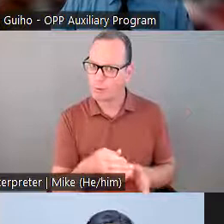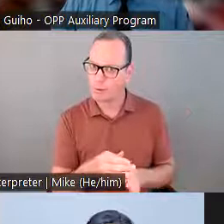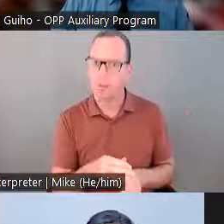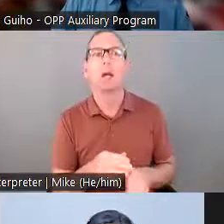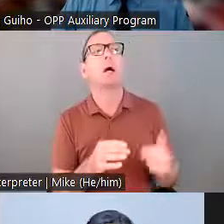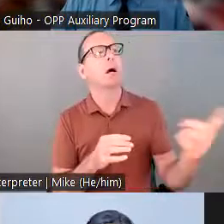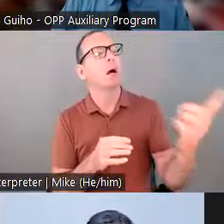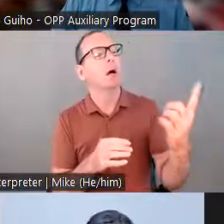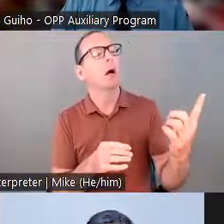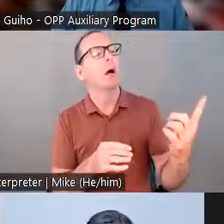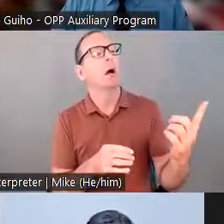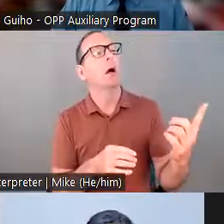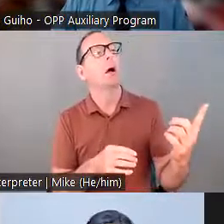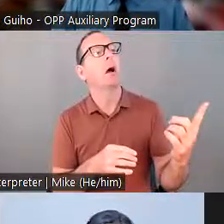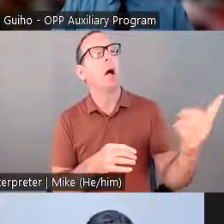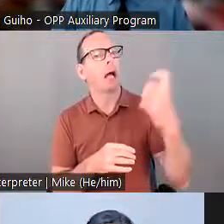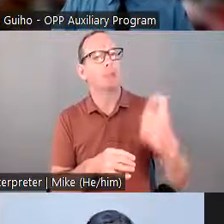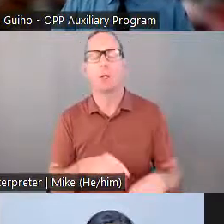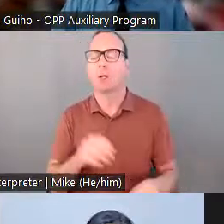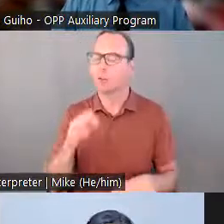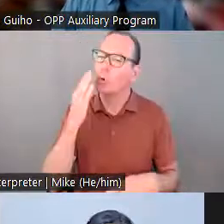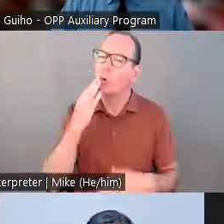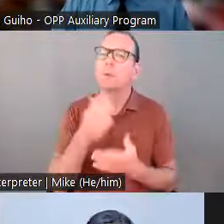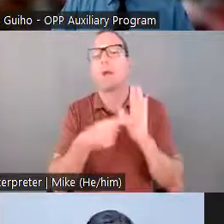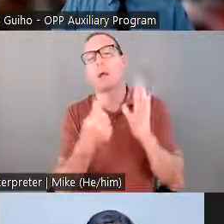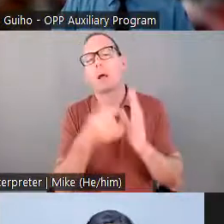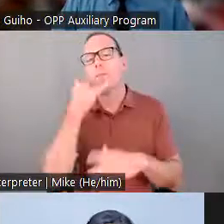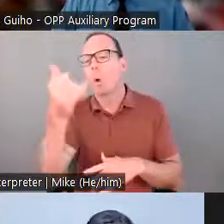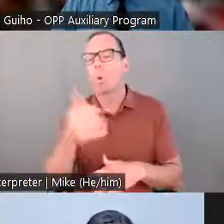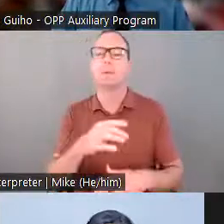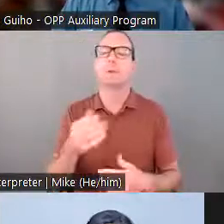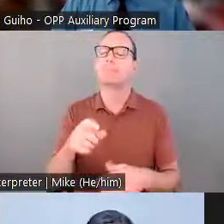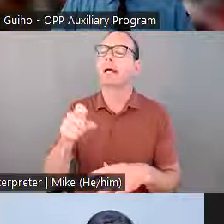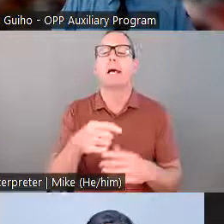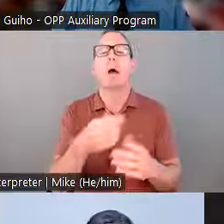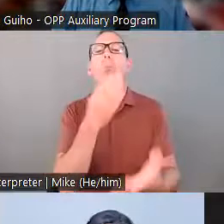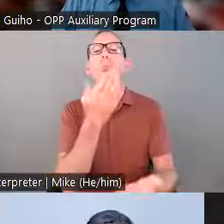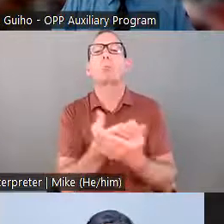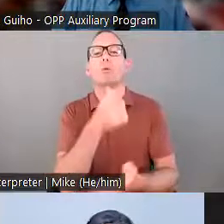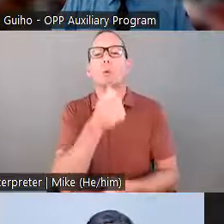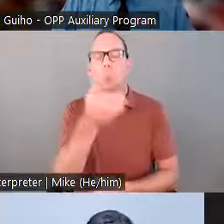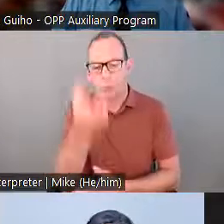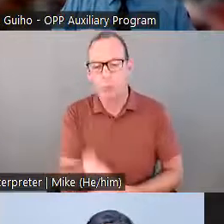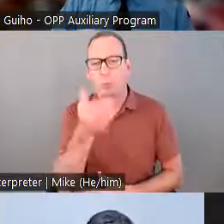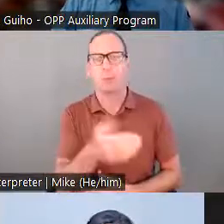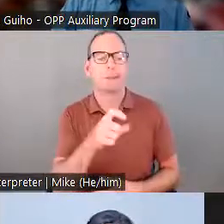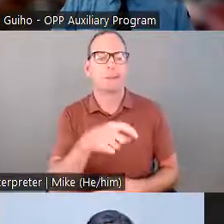So can you give me your driver's license number? Can I get your social insurance number, a credit card number, bank account, whatever the case may be.